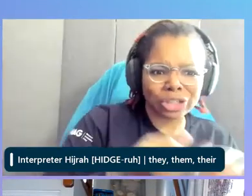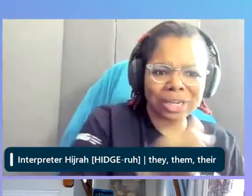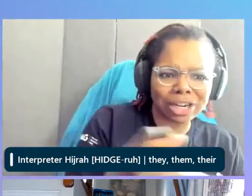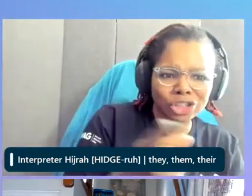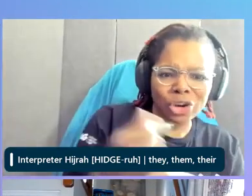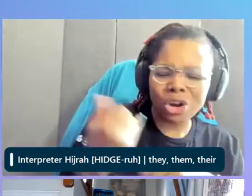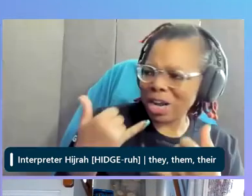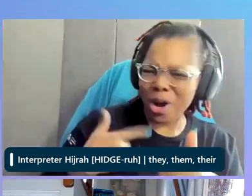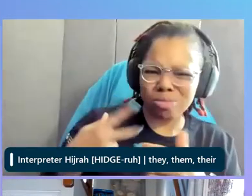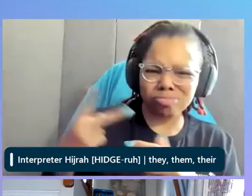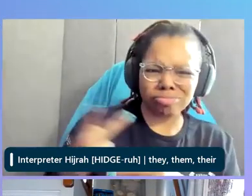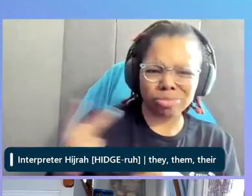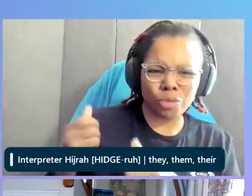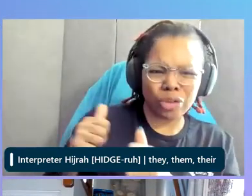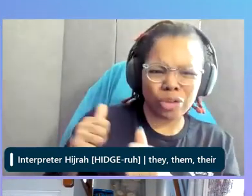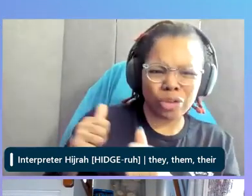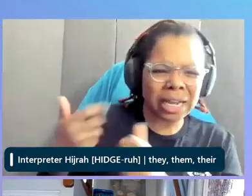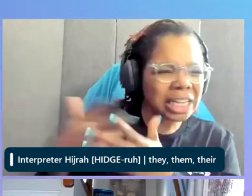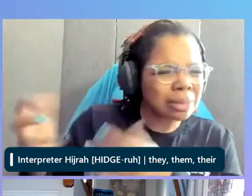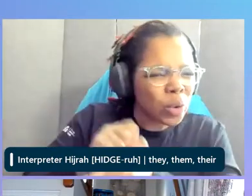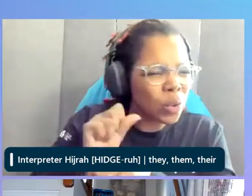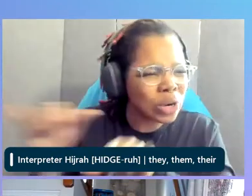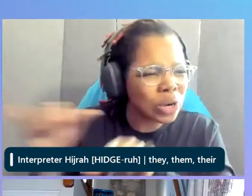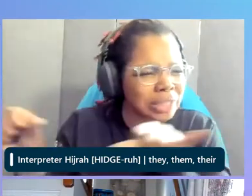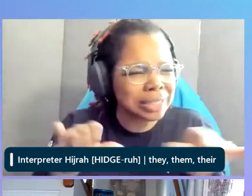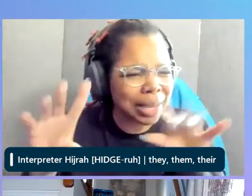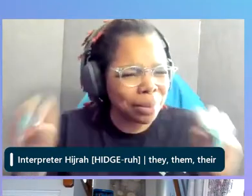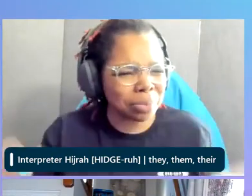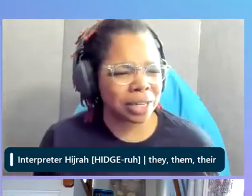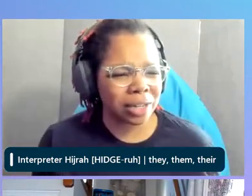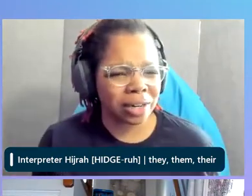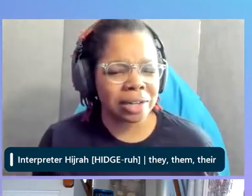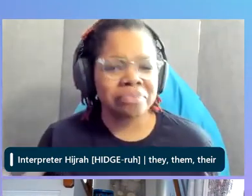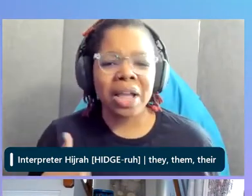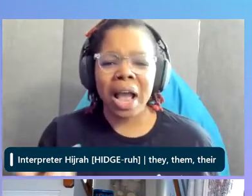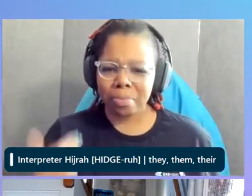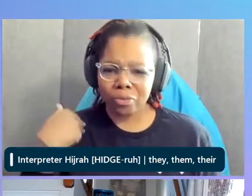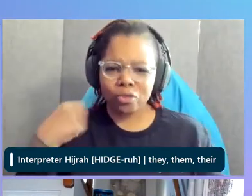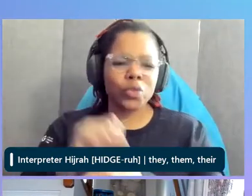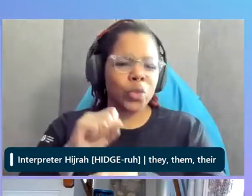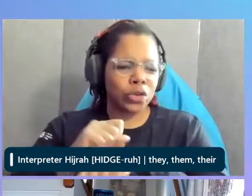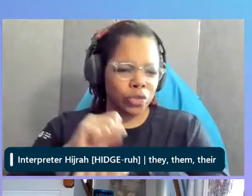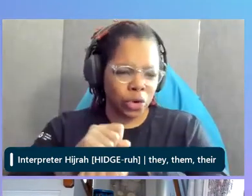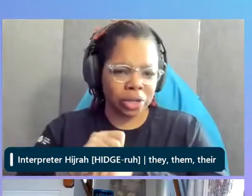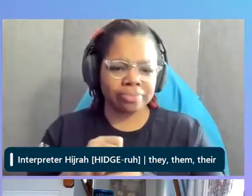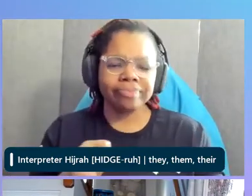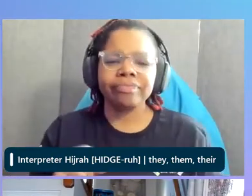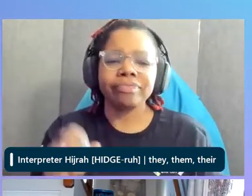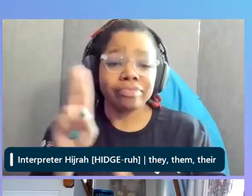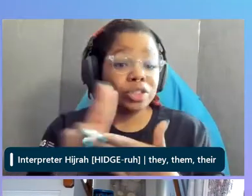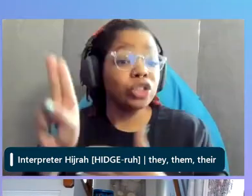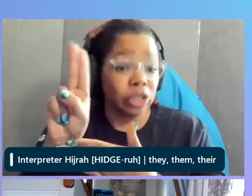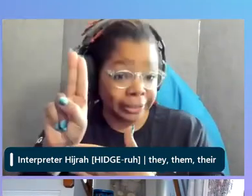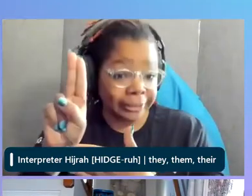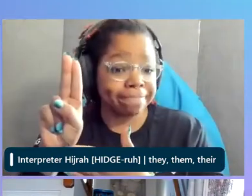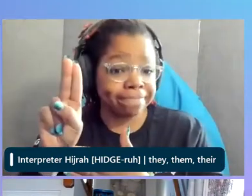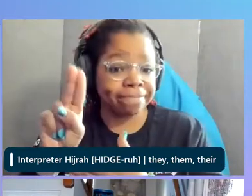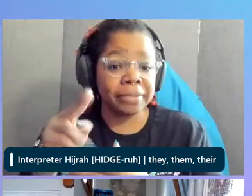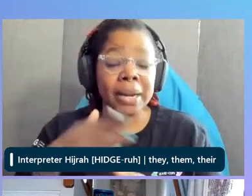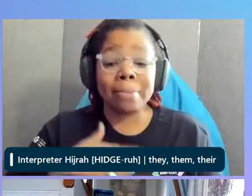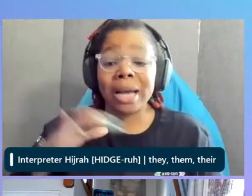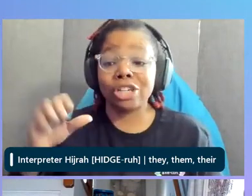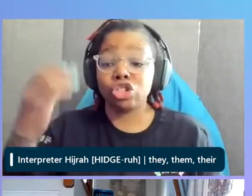actually in competition, even though we work for the same company. I used to work for a university, and my